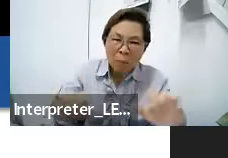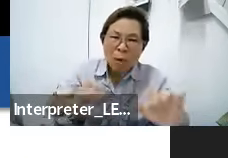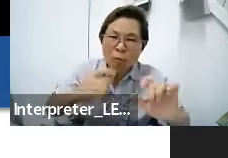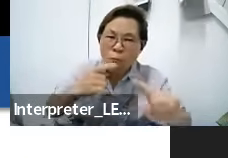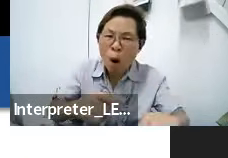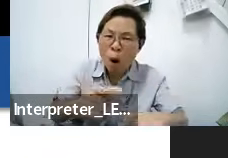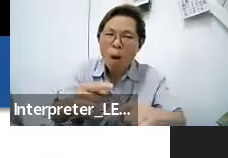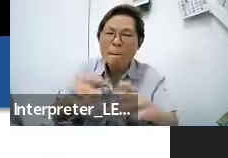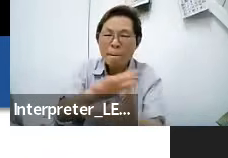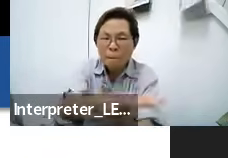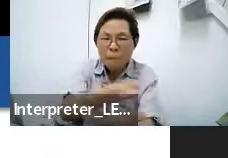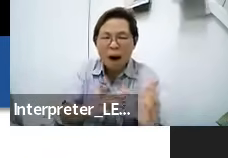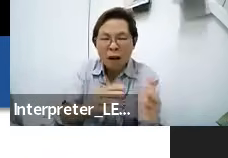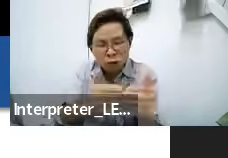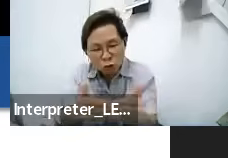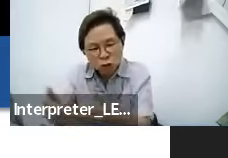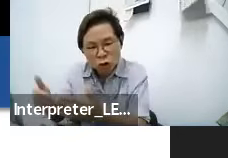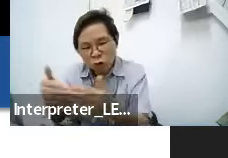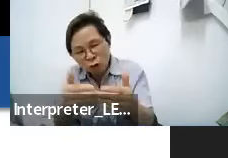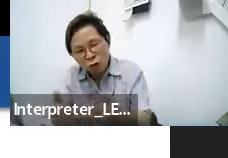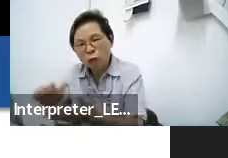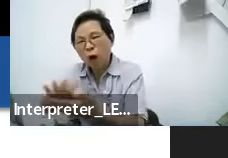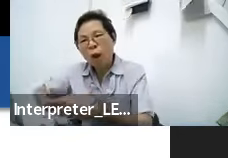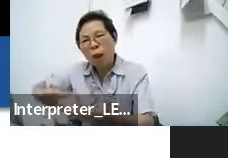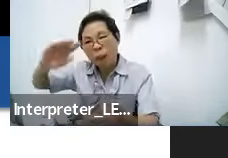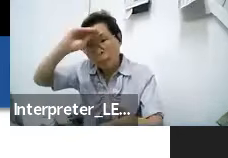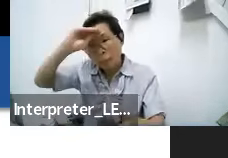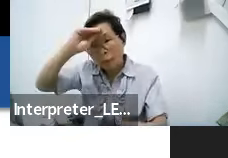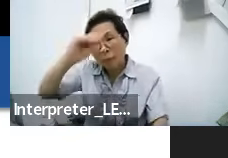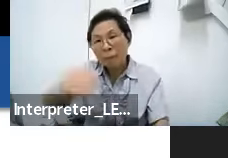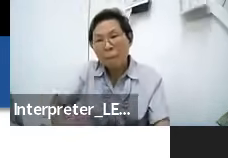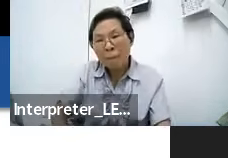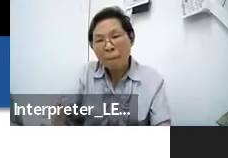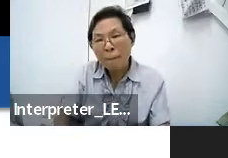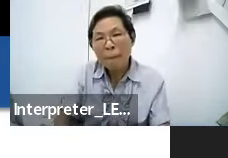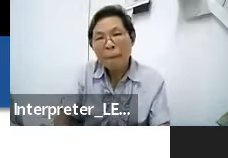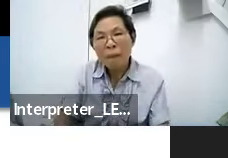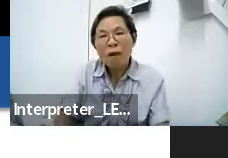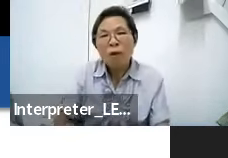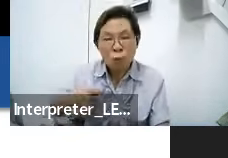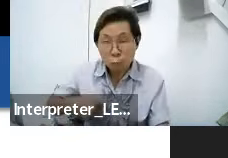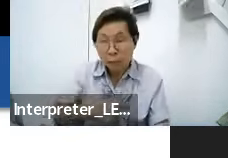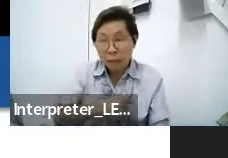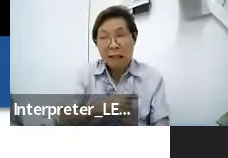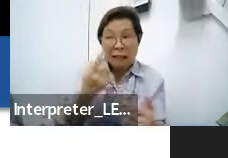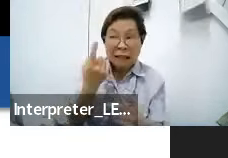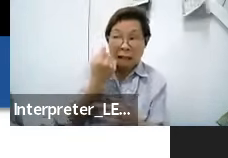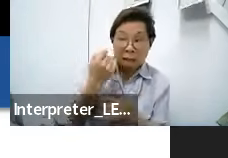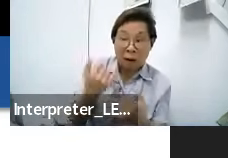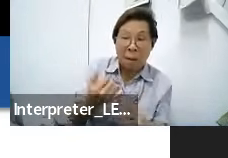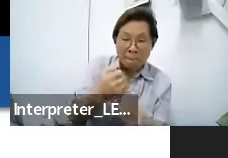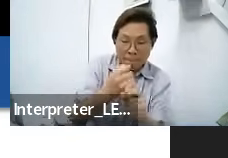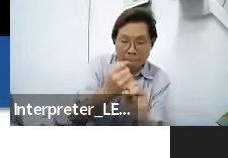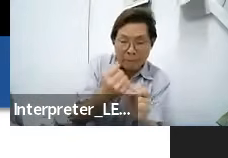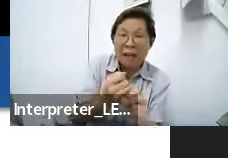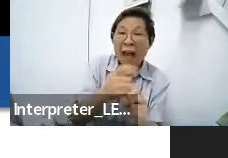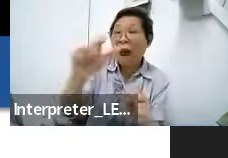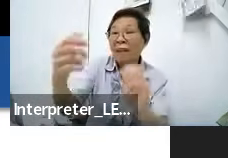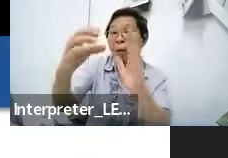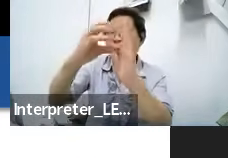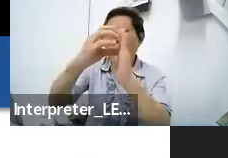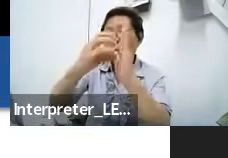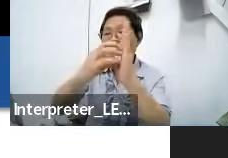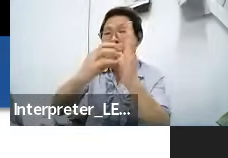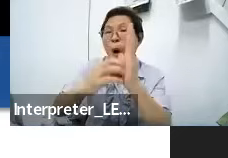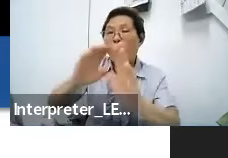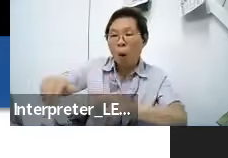and continuity of learning. So we are currently developing another module for this